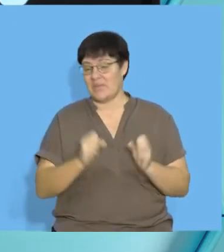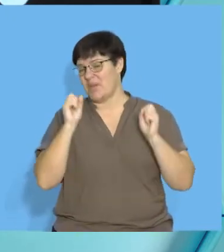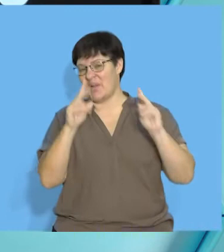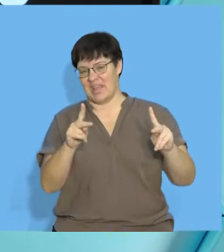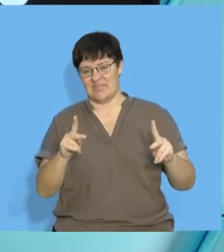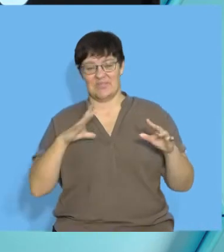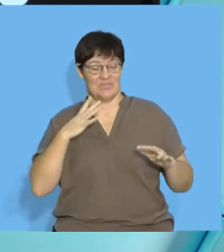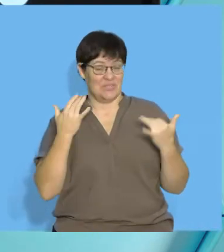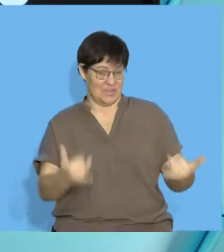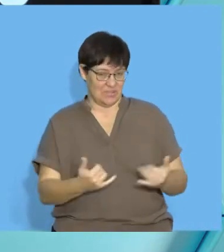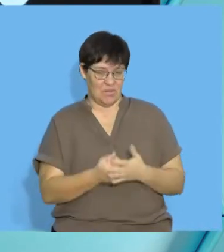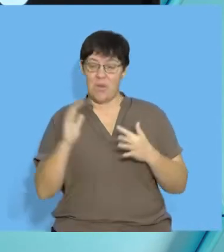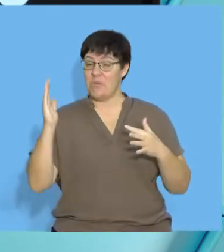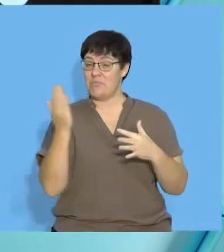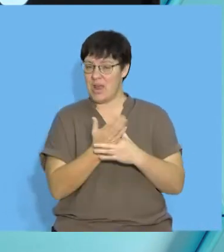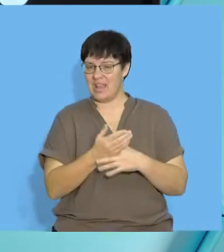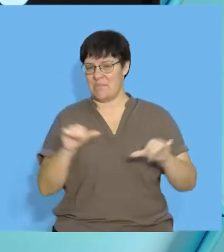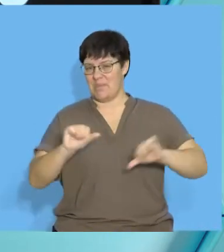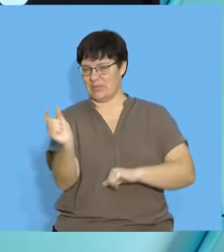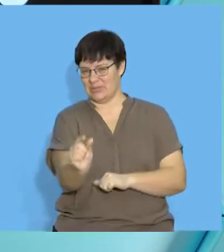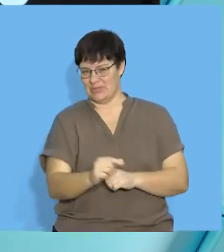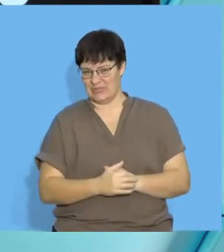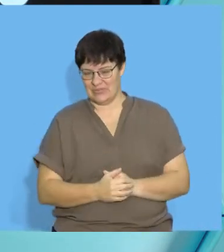have a quick break, and we'll be right back.